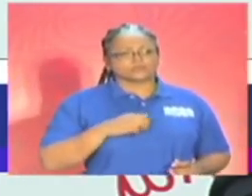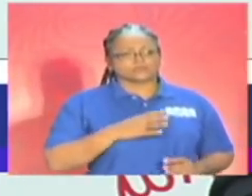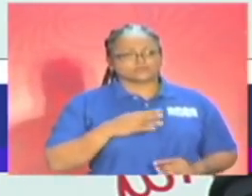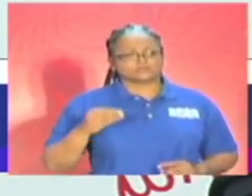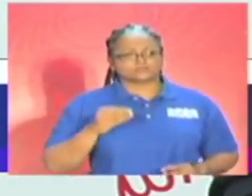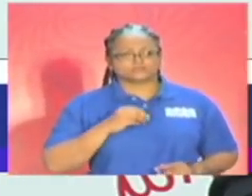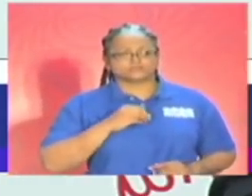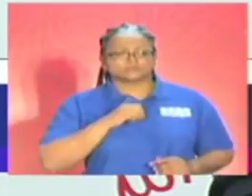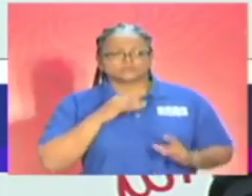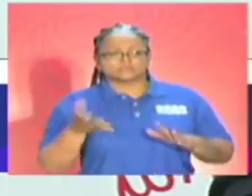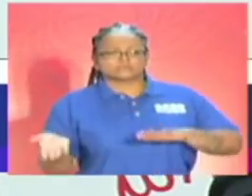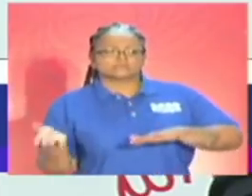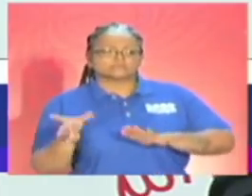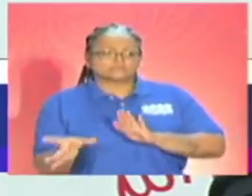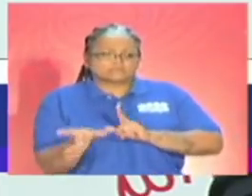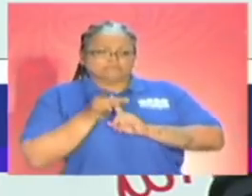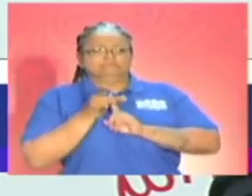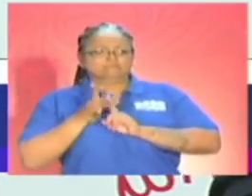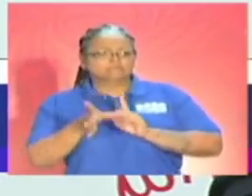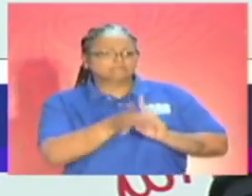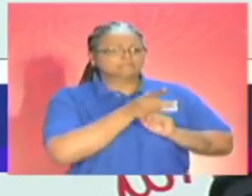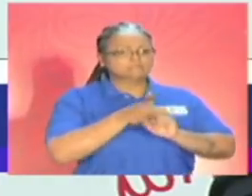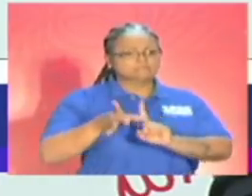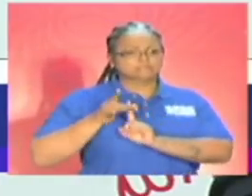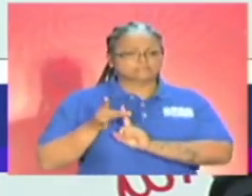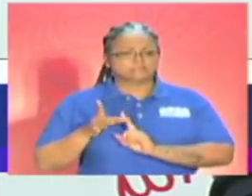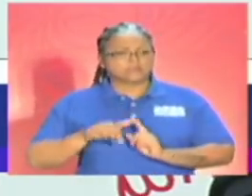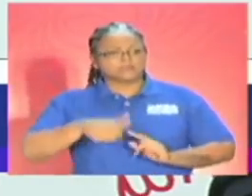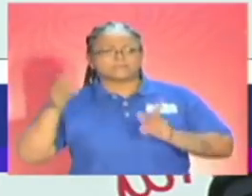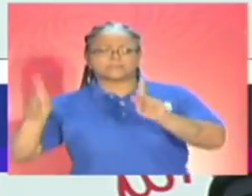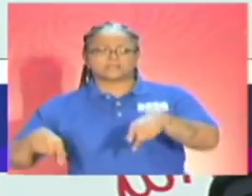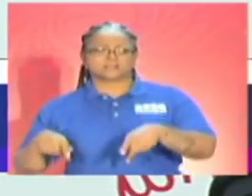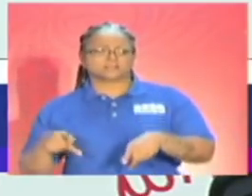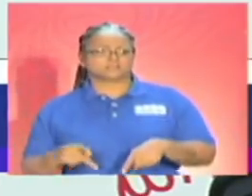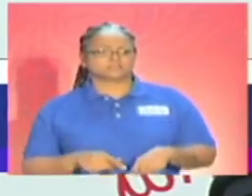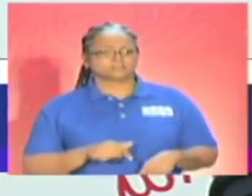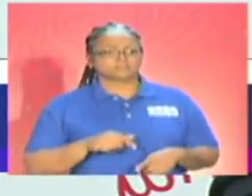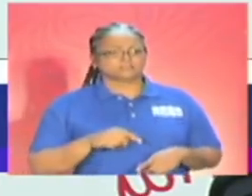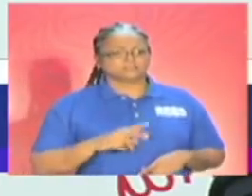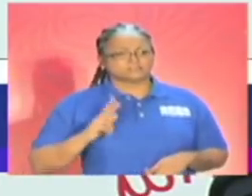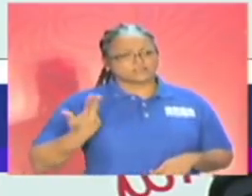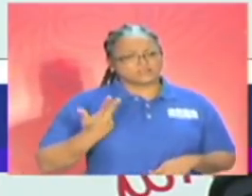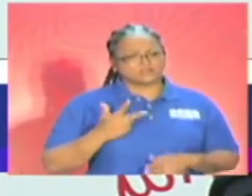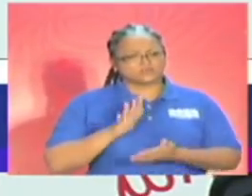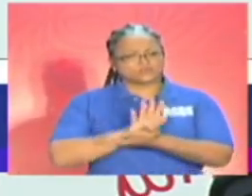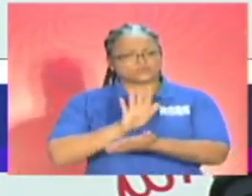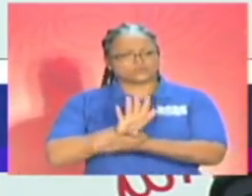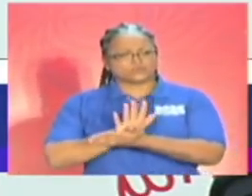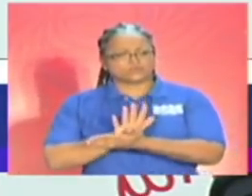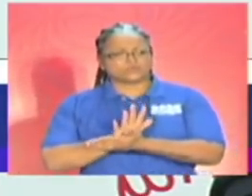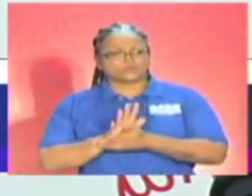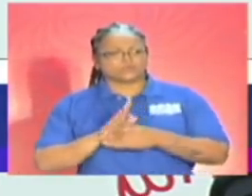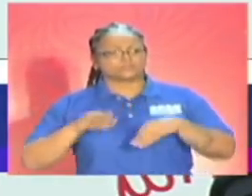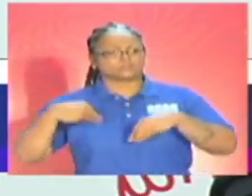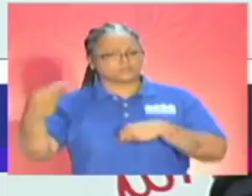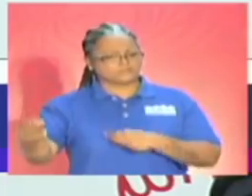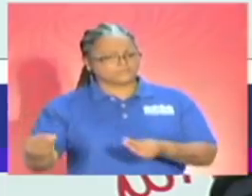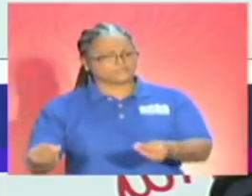adults. And the third main one would be the school we touched on, which is very, very important for socializing, for